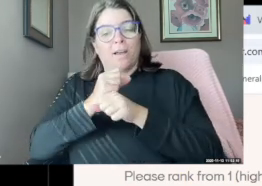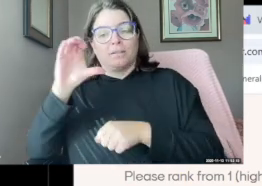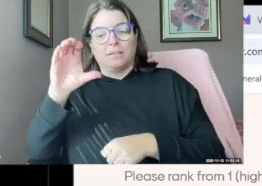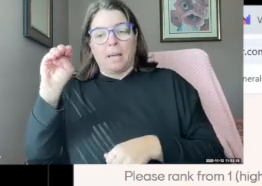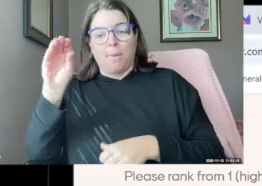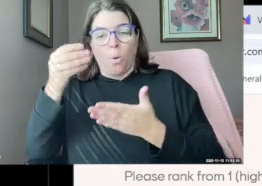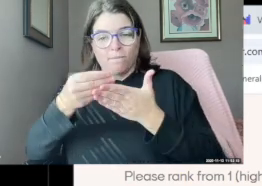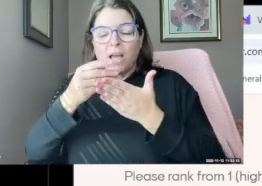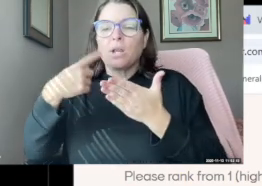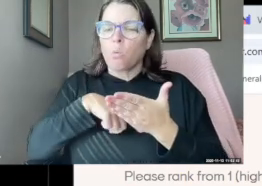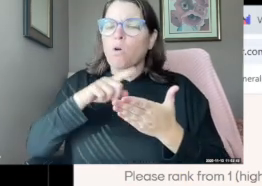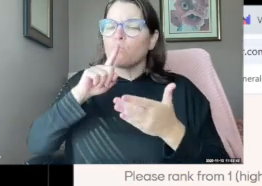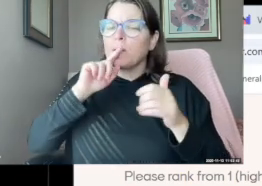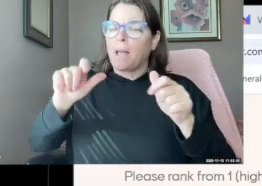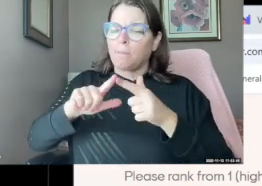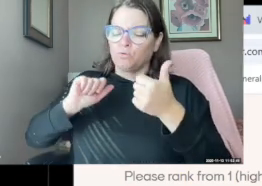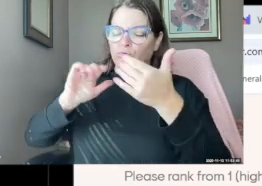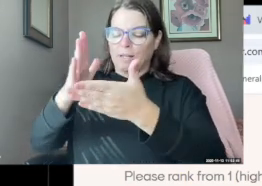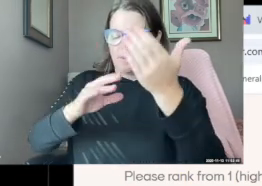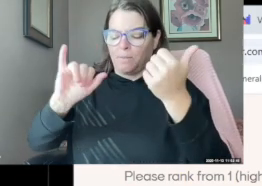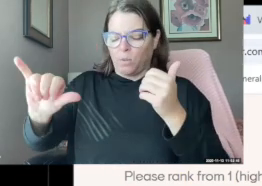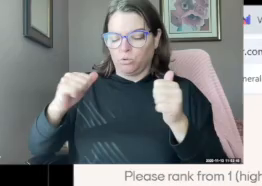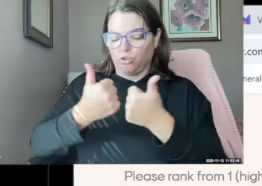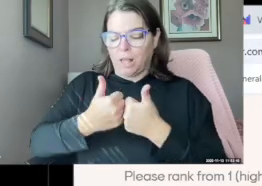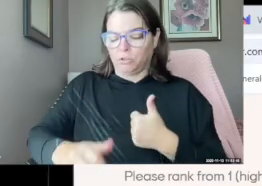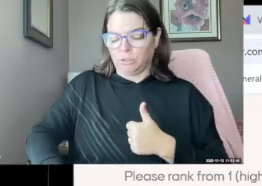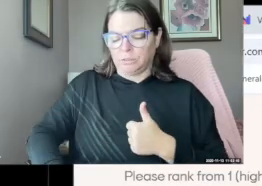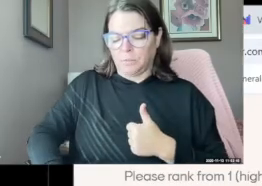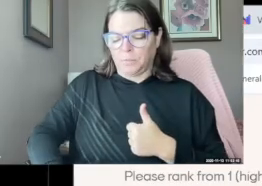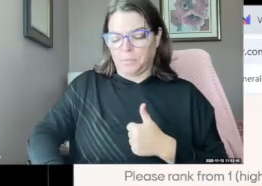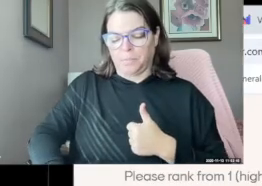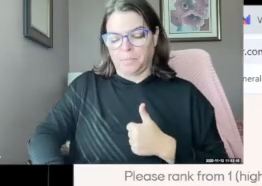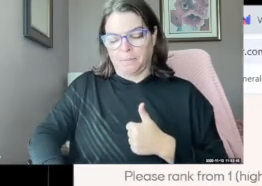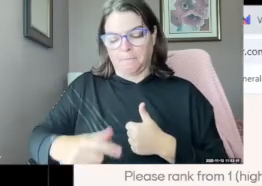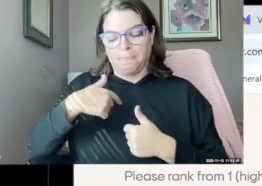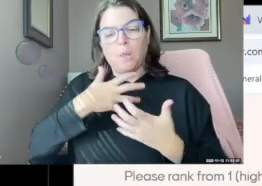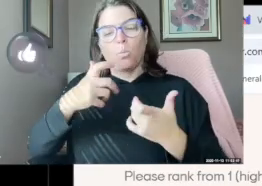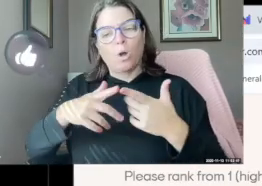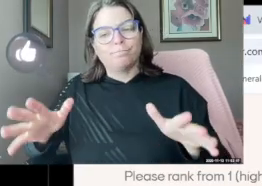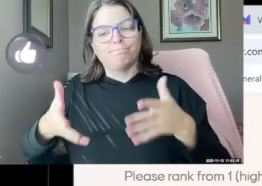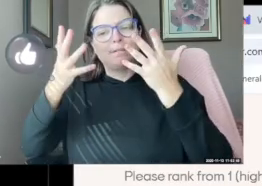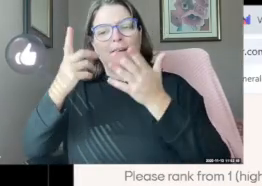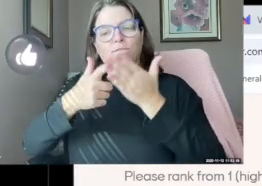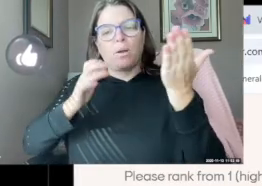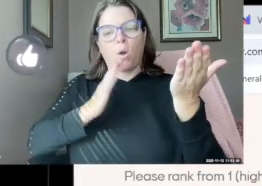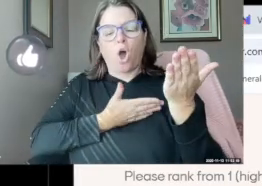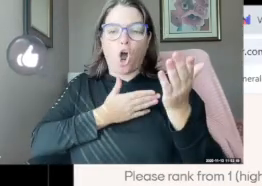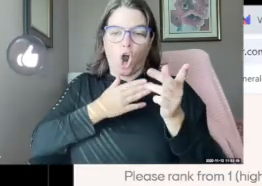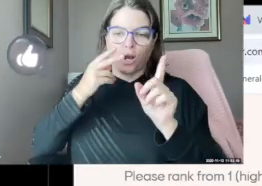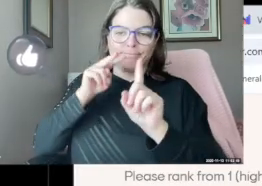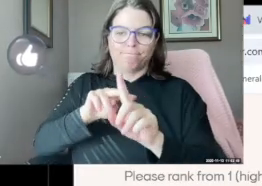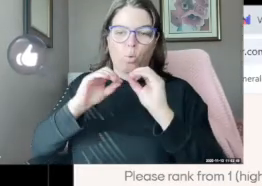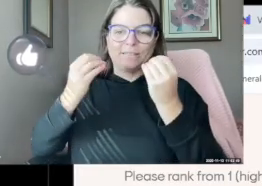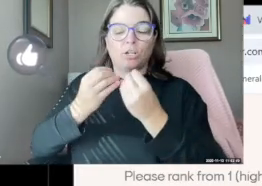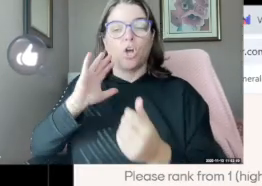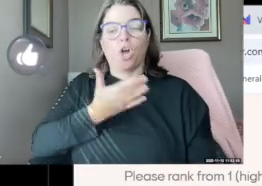they navigate this high traffic neighborhood. But with the support of the CMO funding that we've received, we've really been able to begin addressing some of